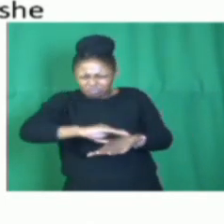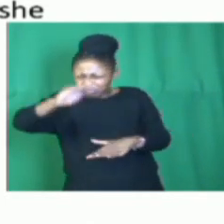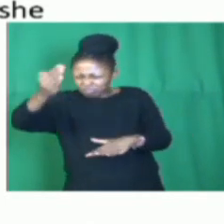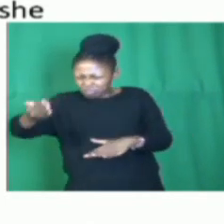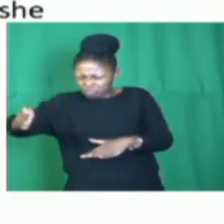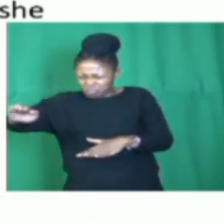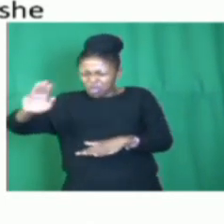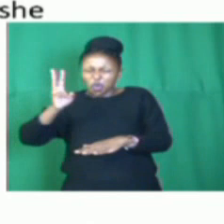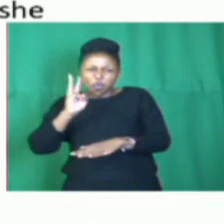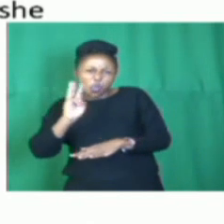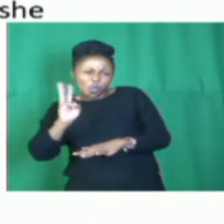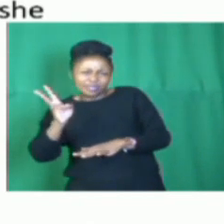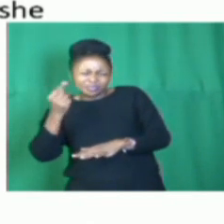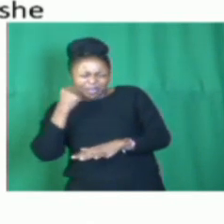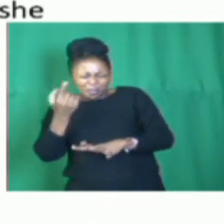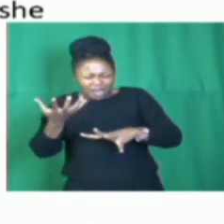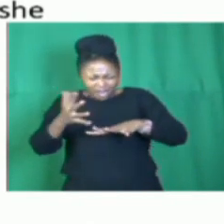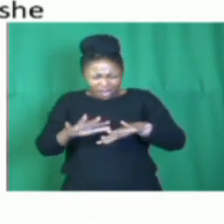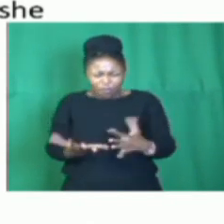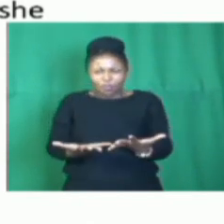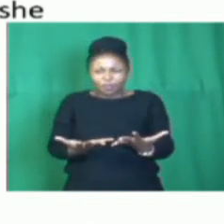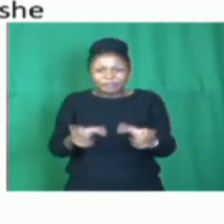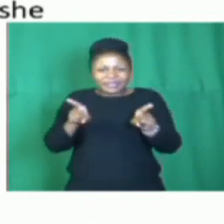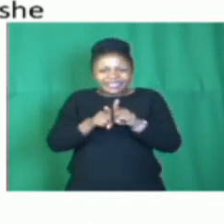has. And the hair, I said it is long,